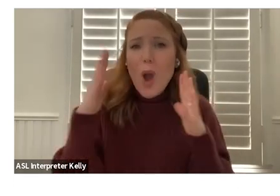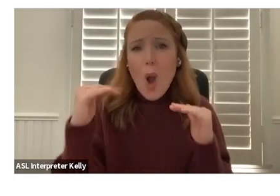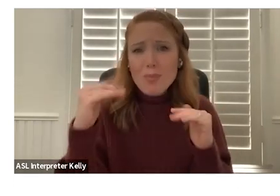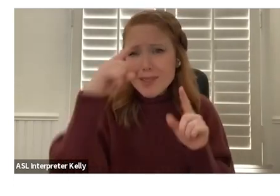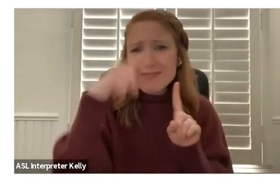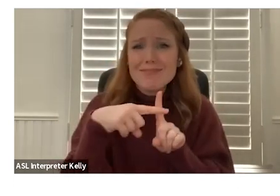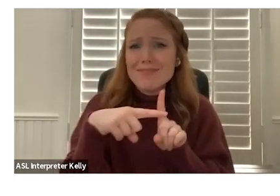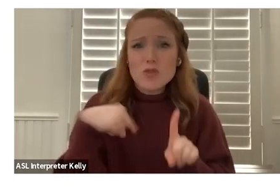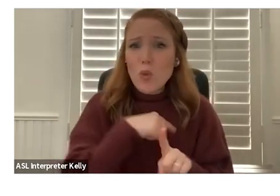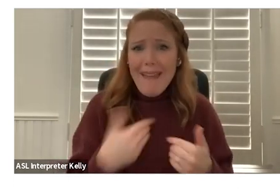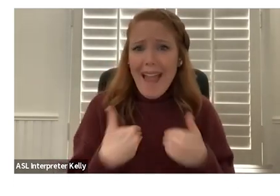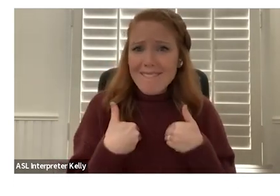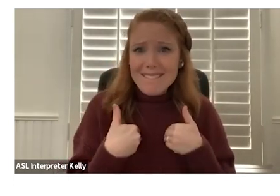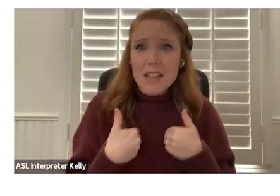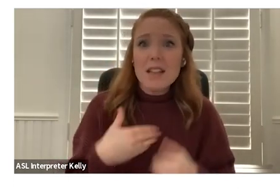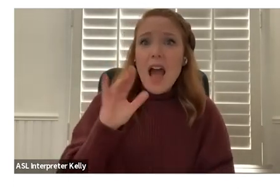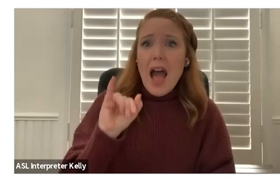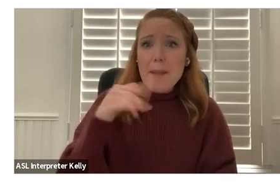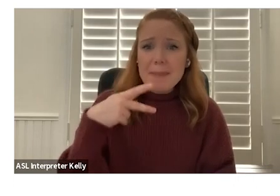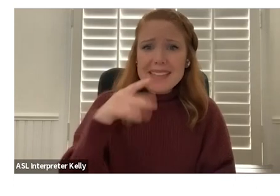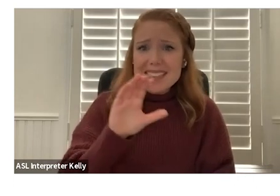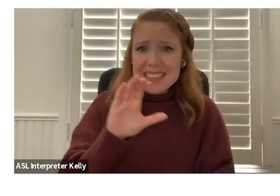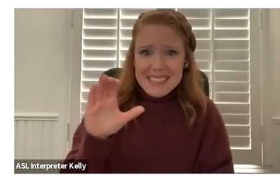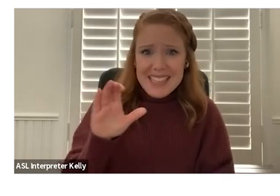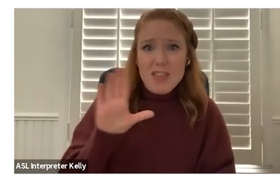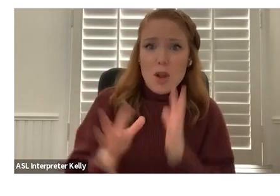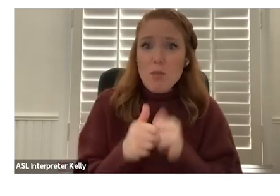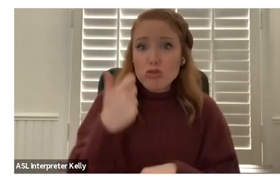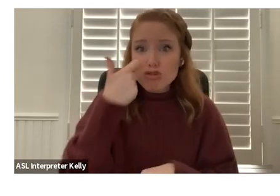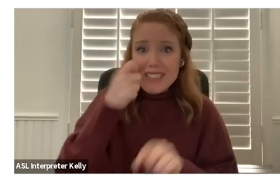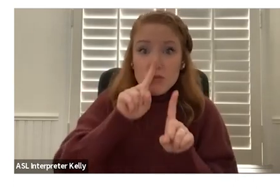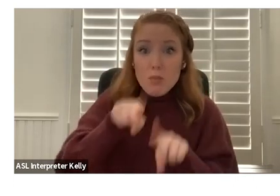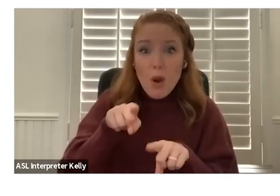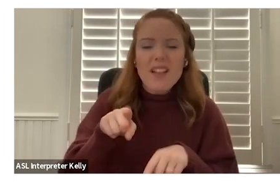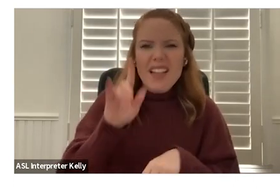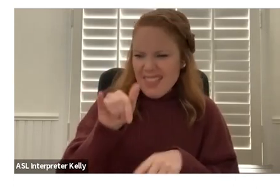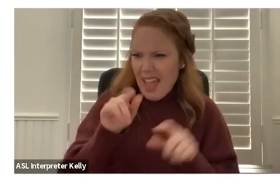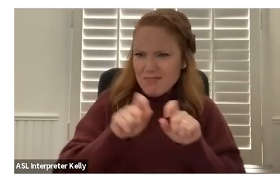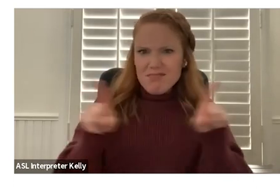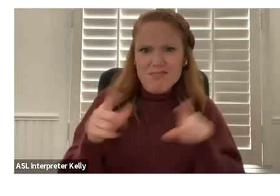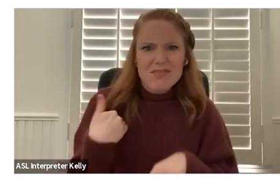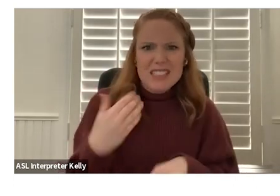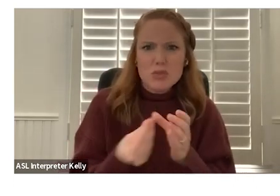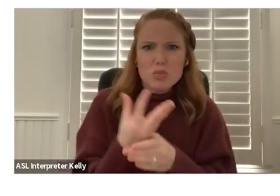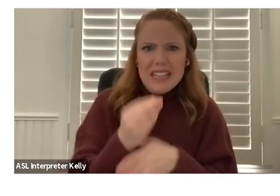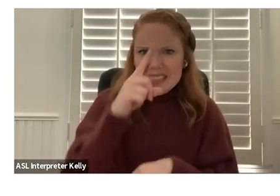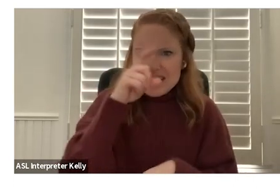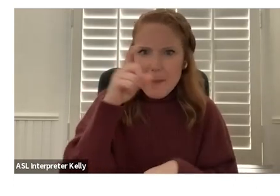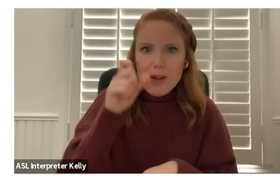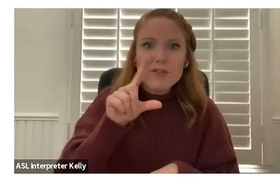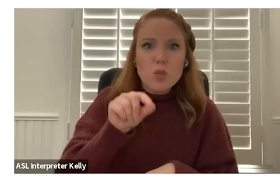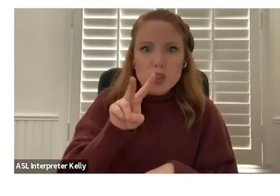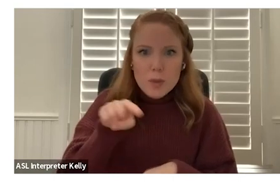capitalist system, so we can see how these things happen. But there is hope because we have the ability to return